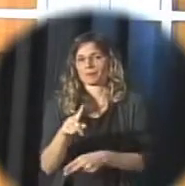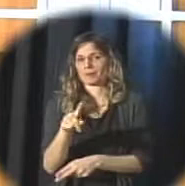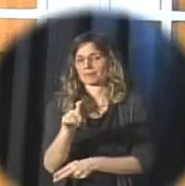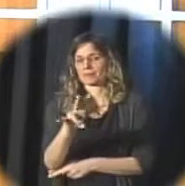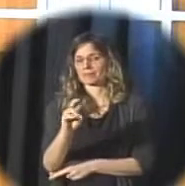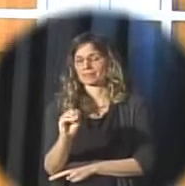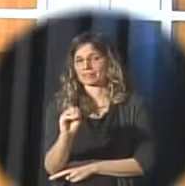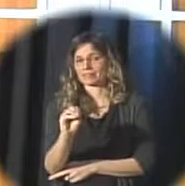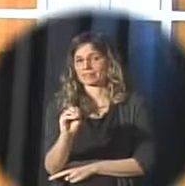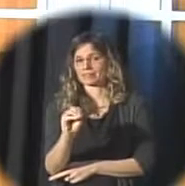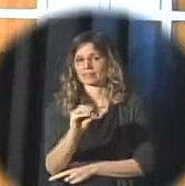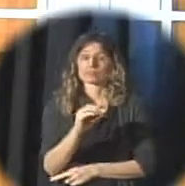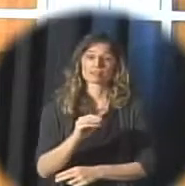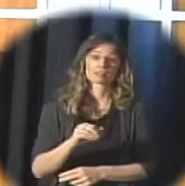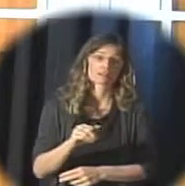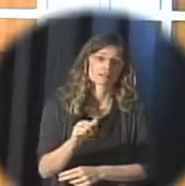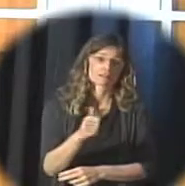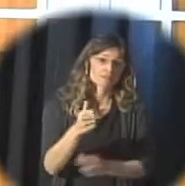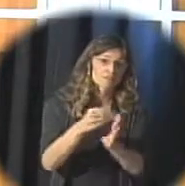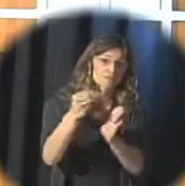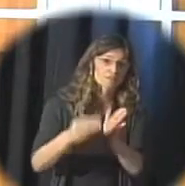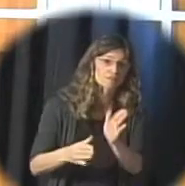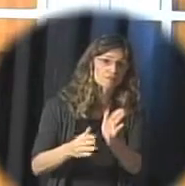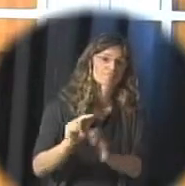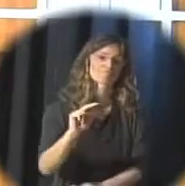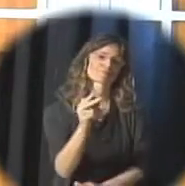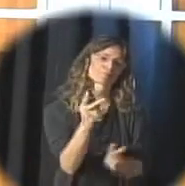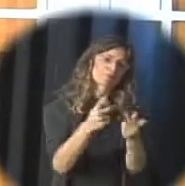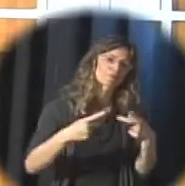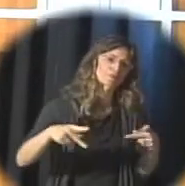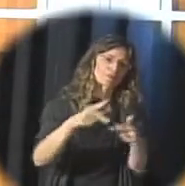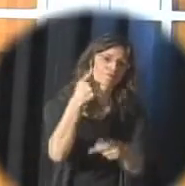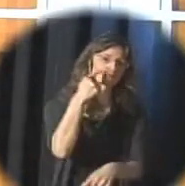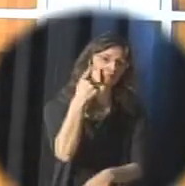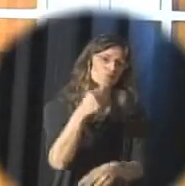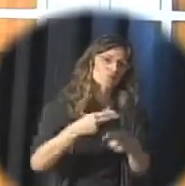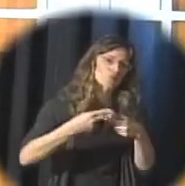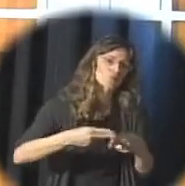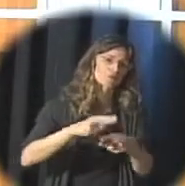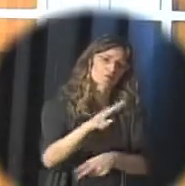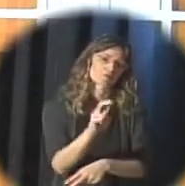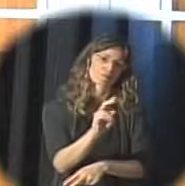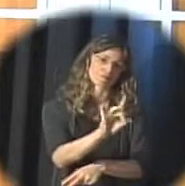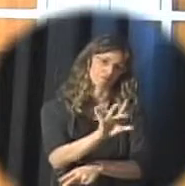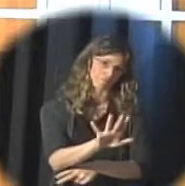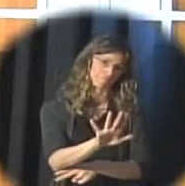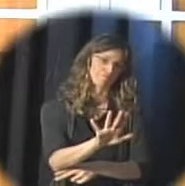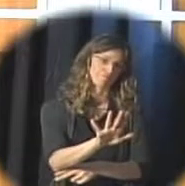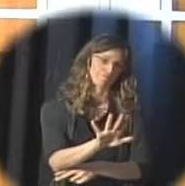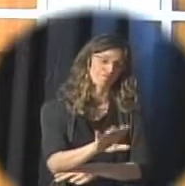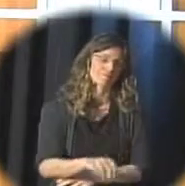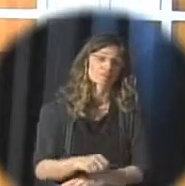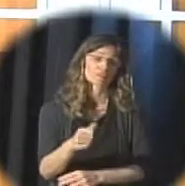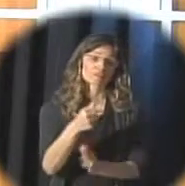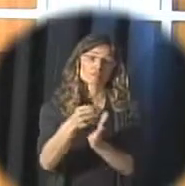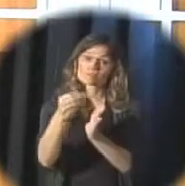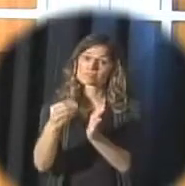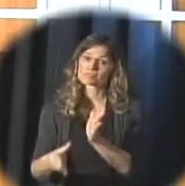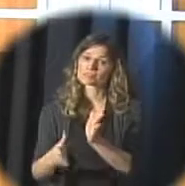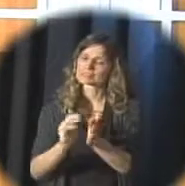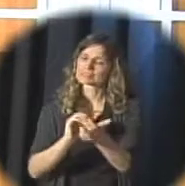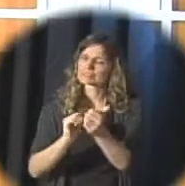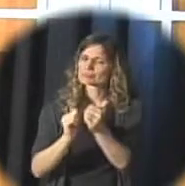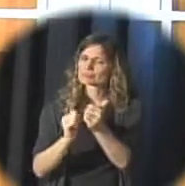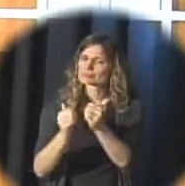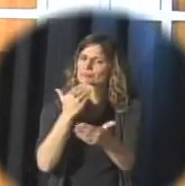Levy placed 3rd in the 285 pound weight class Quante Cobb wrestled a great tournament for the